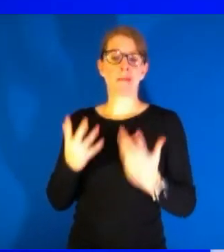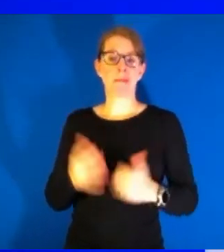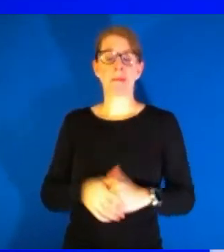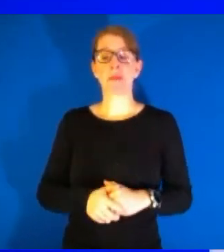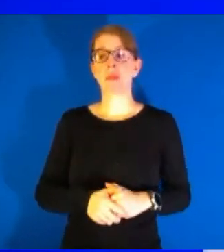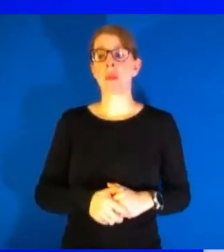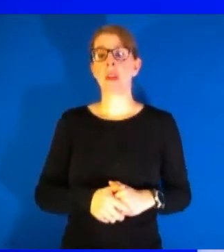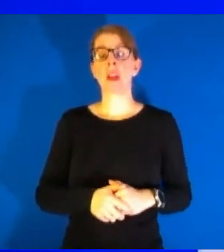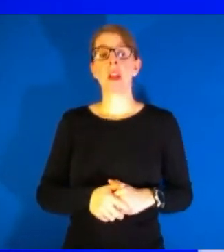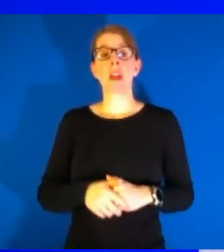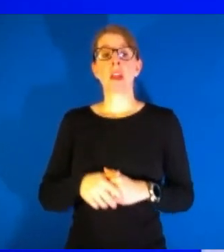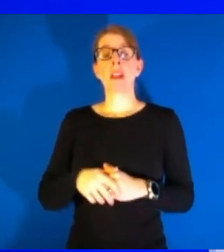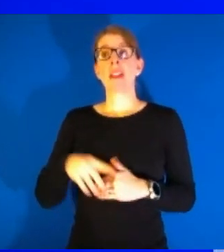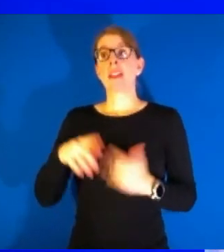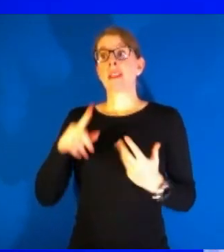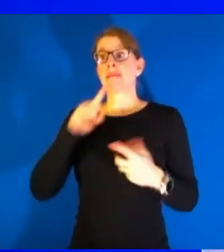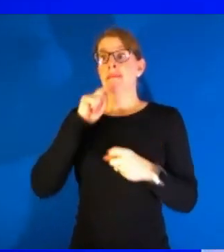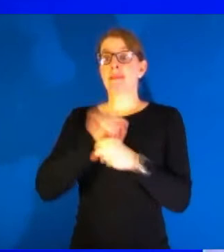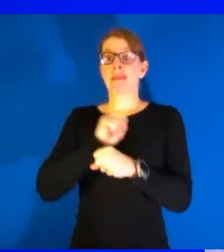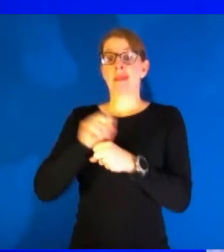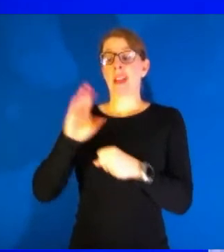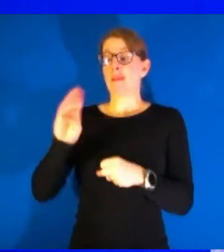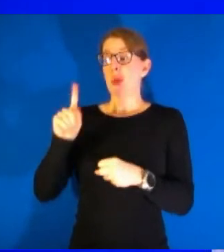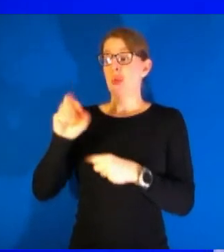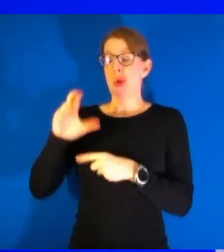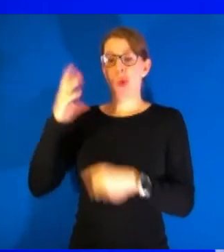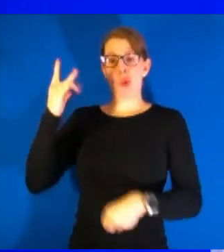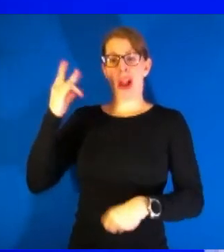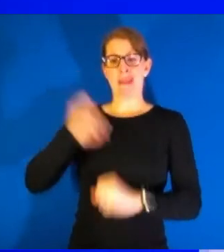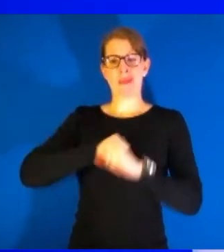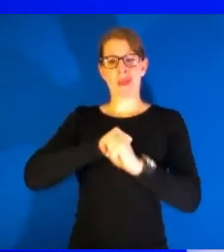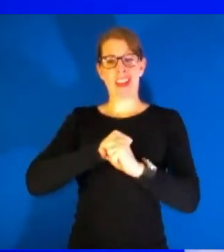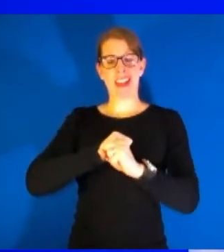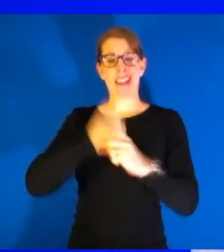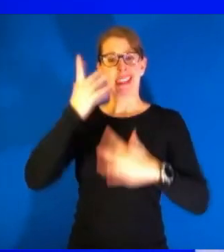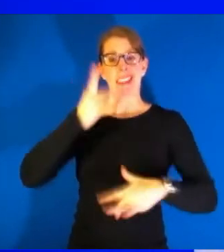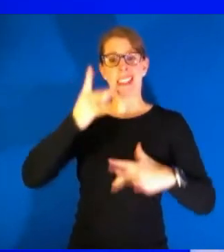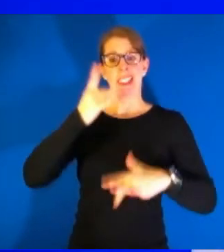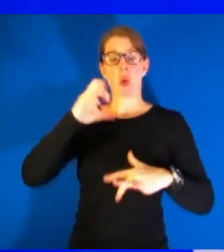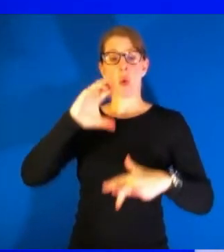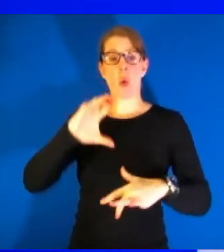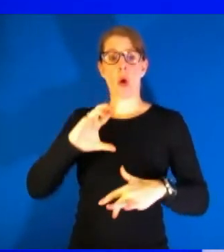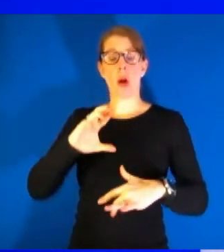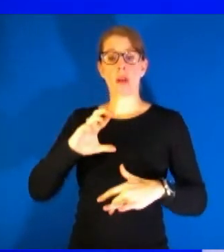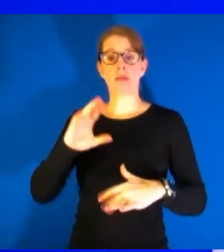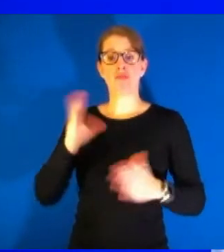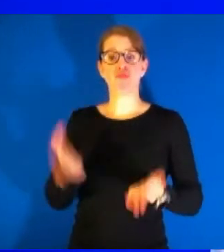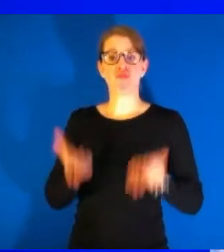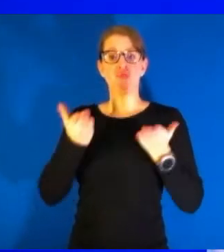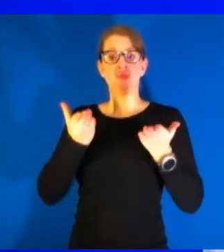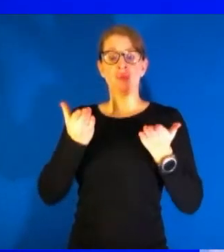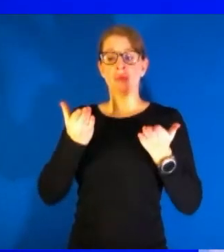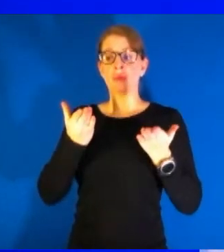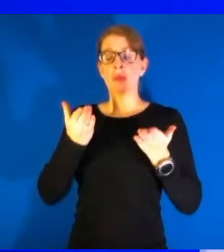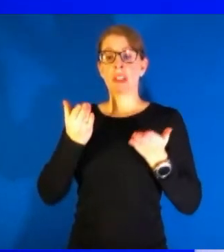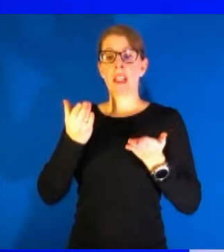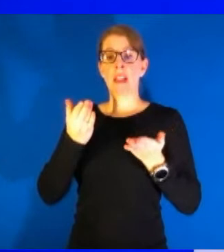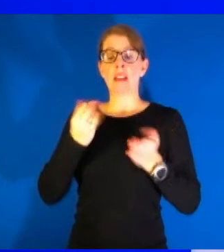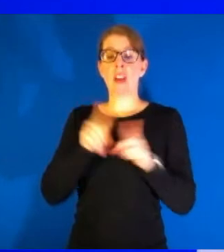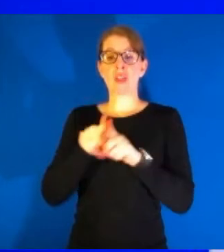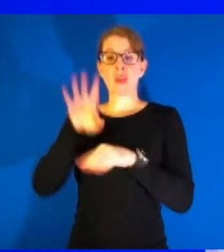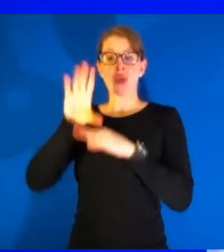getting a booster, why am I getting the booster? Is it to prevent disease, or is it to better boost and decrease my chance at